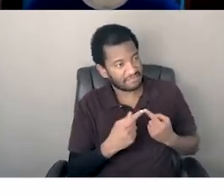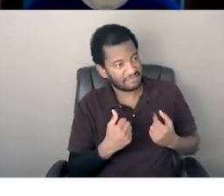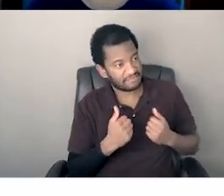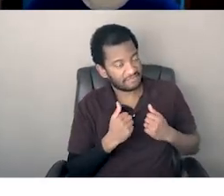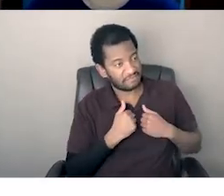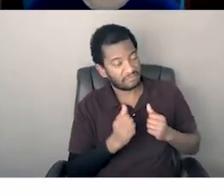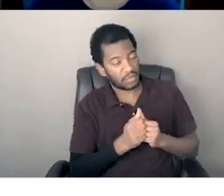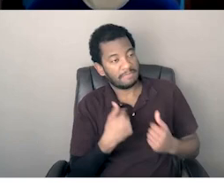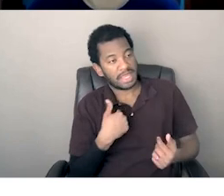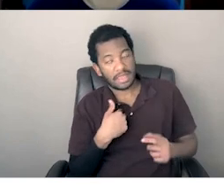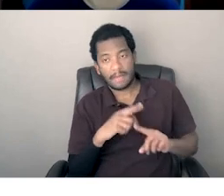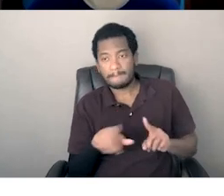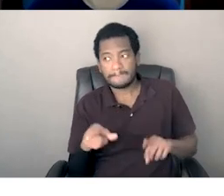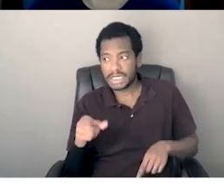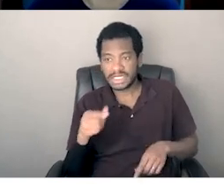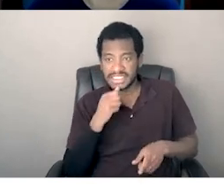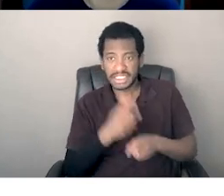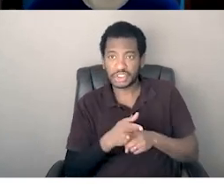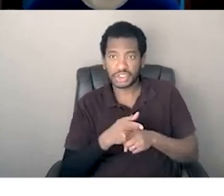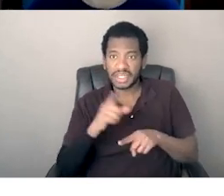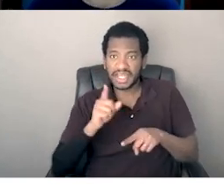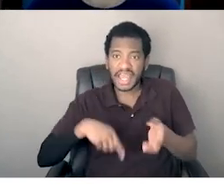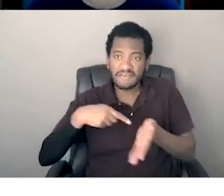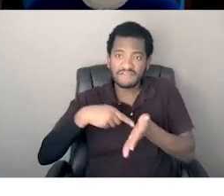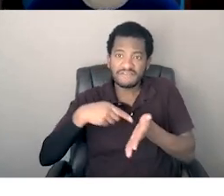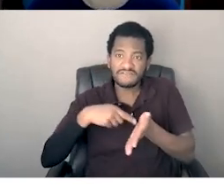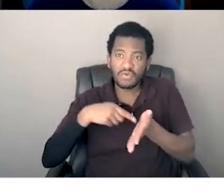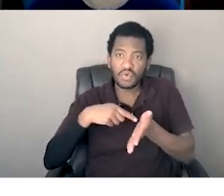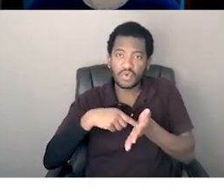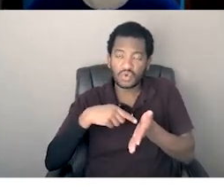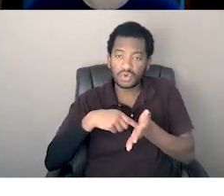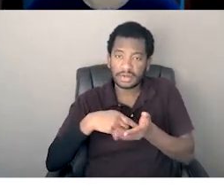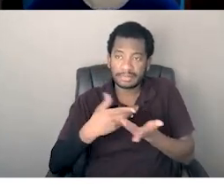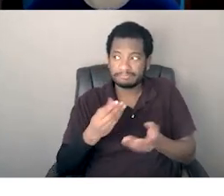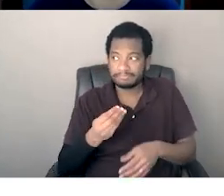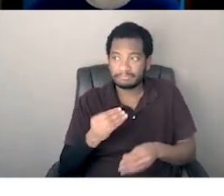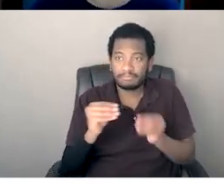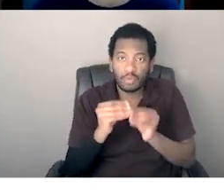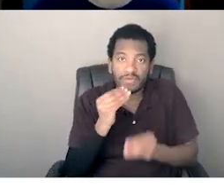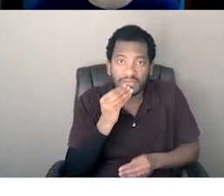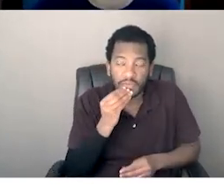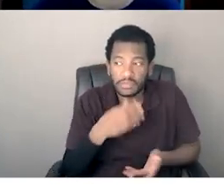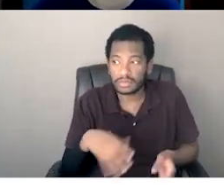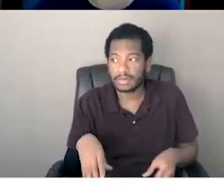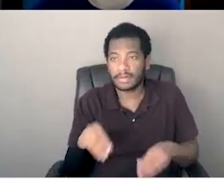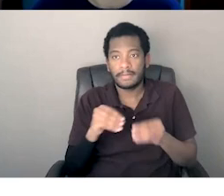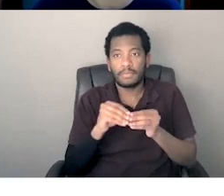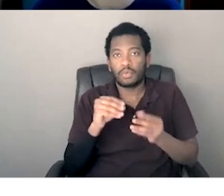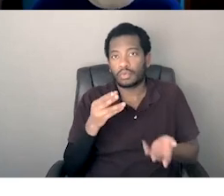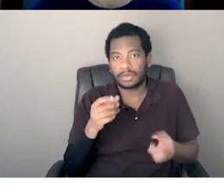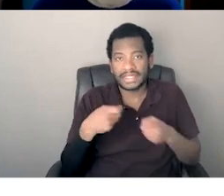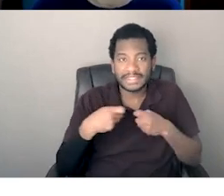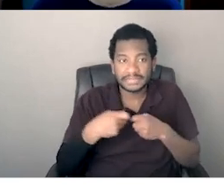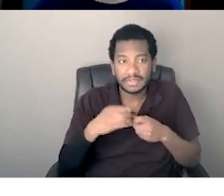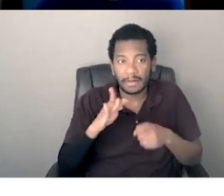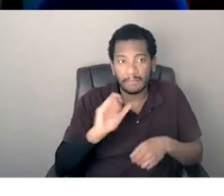can't afford to pay for another person's use of utilities or food. How can we allow for funding to be used to pay